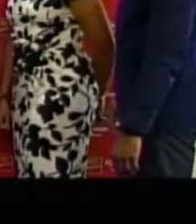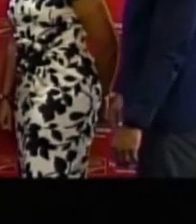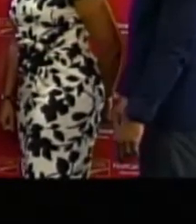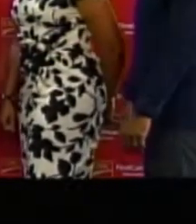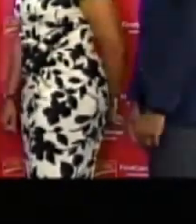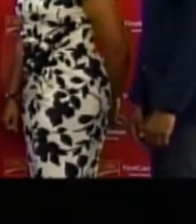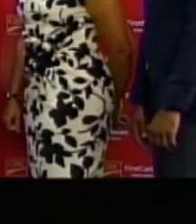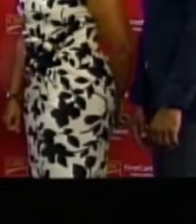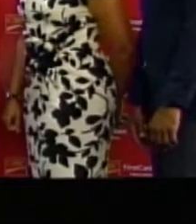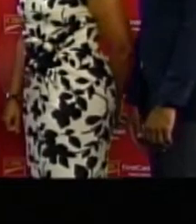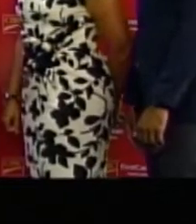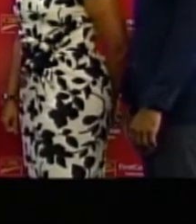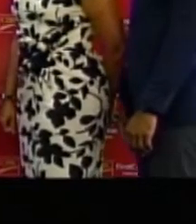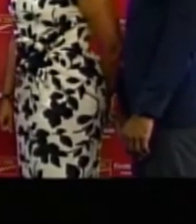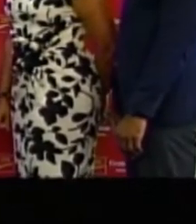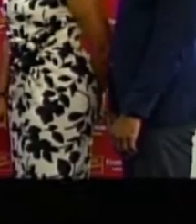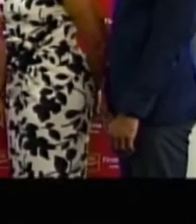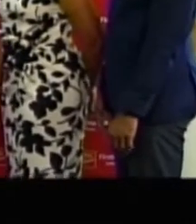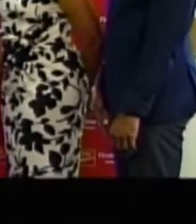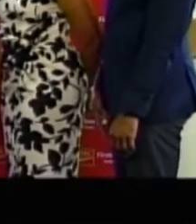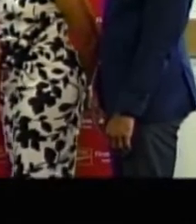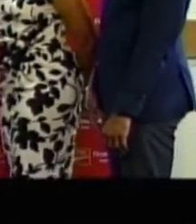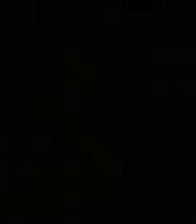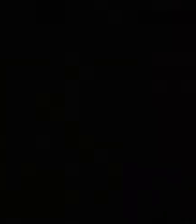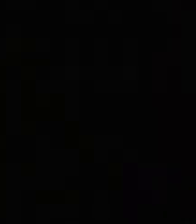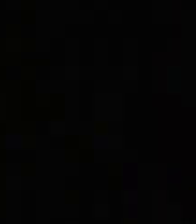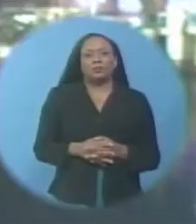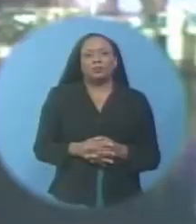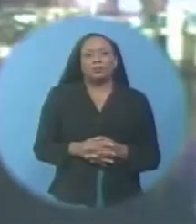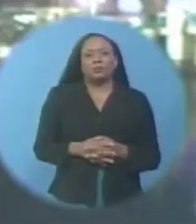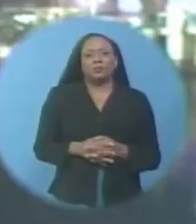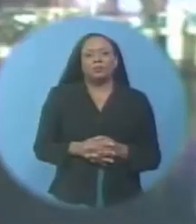for countries affected by Hurricane Irma. Thank you very much, sir.